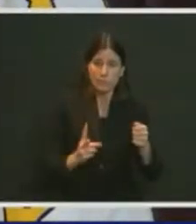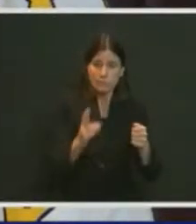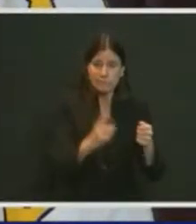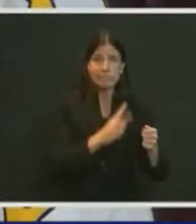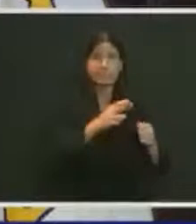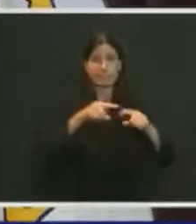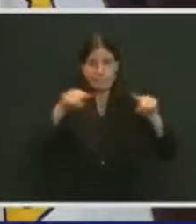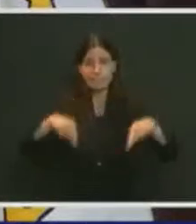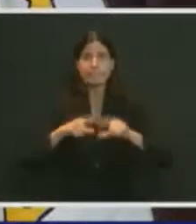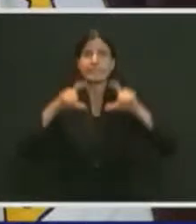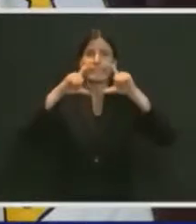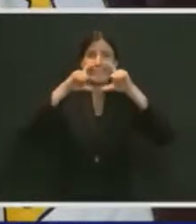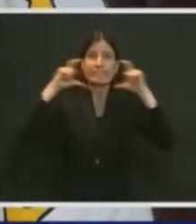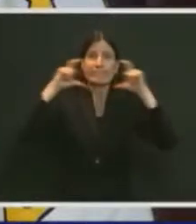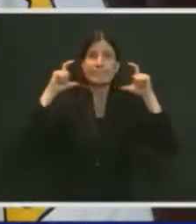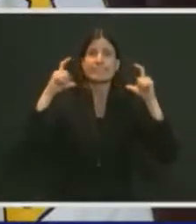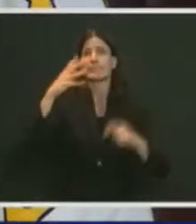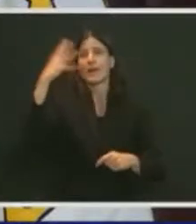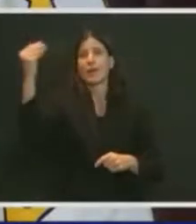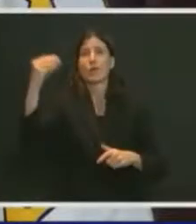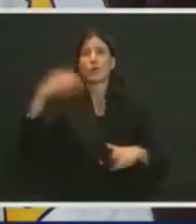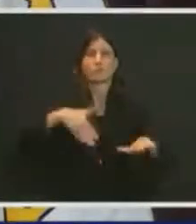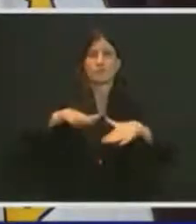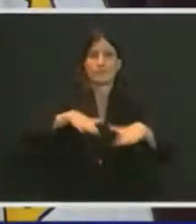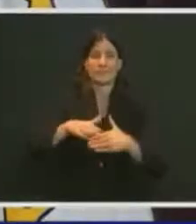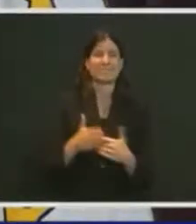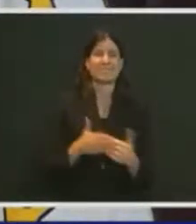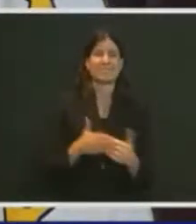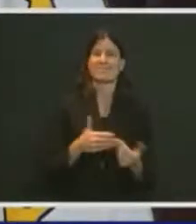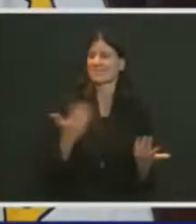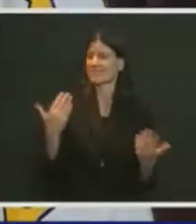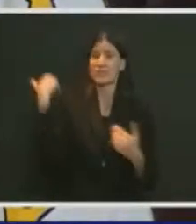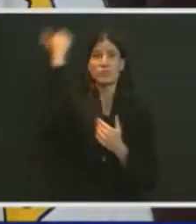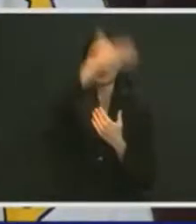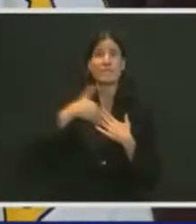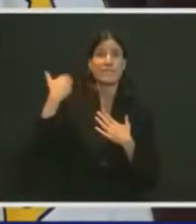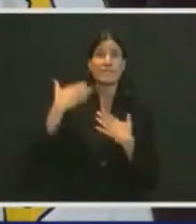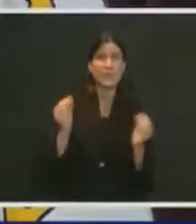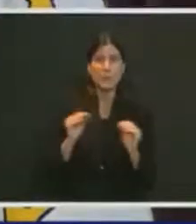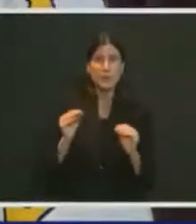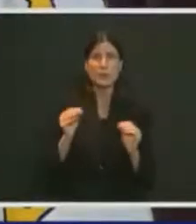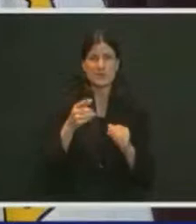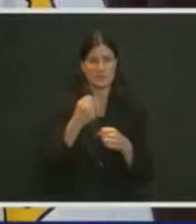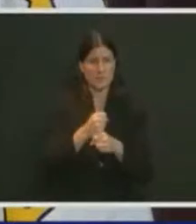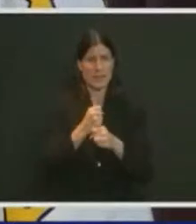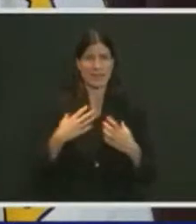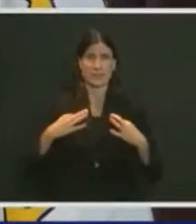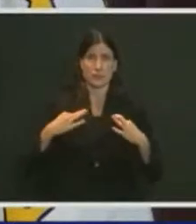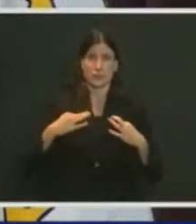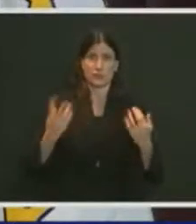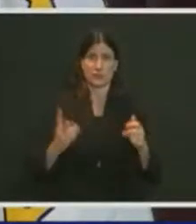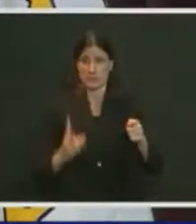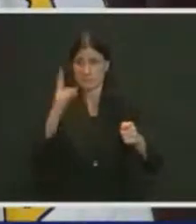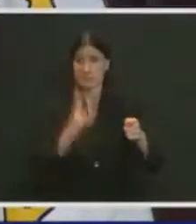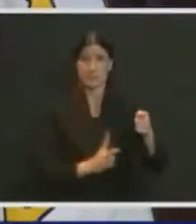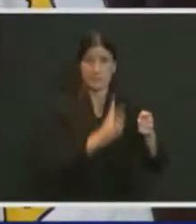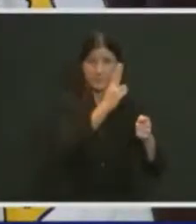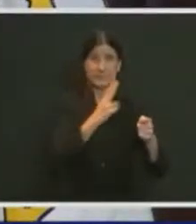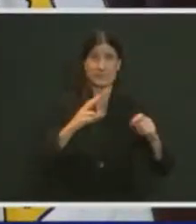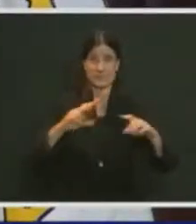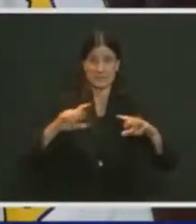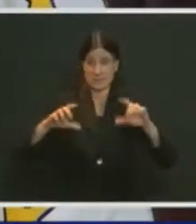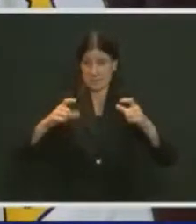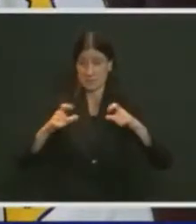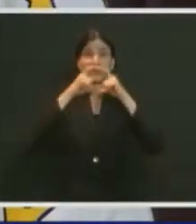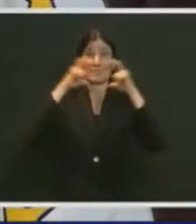a mask or a scarf if you don't have access to a mask, making sure that you're washing it. And as we've